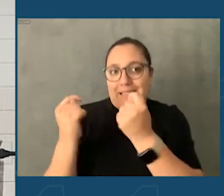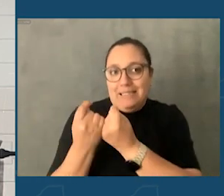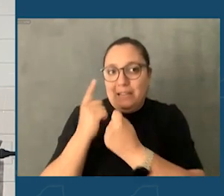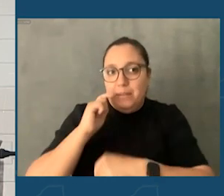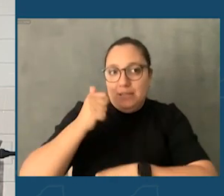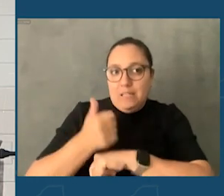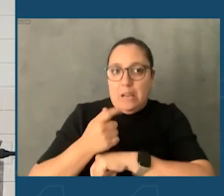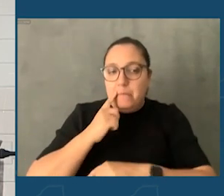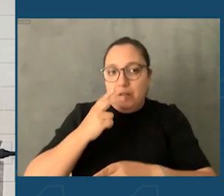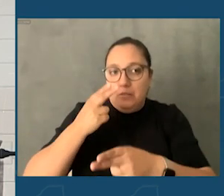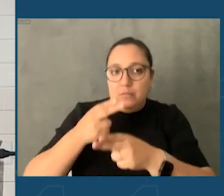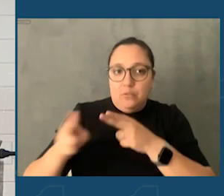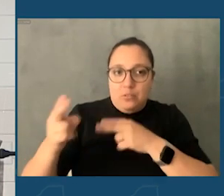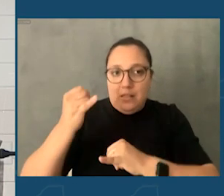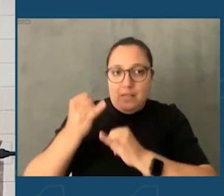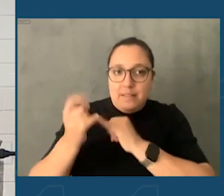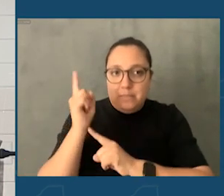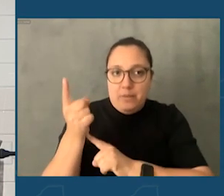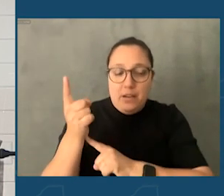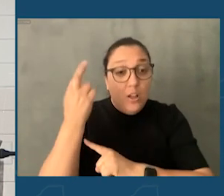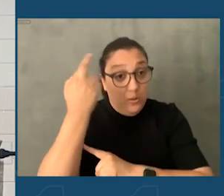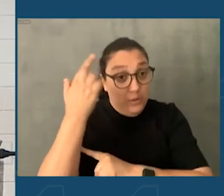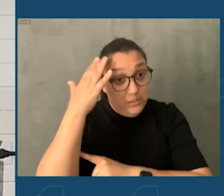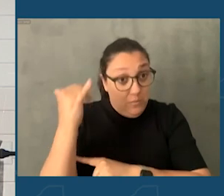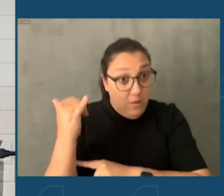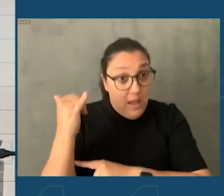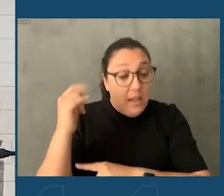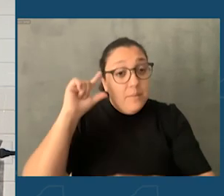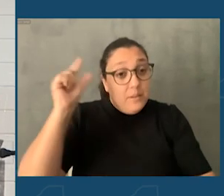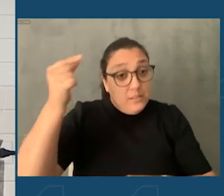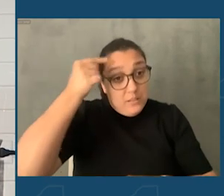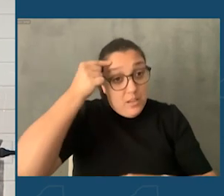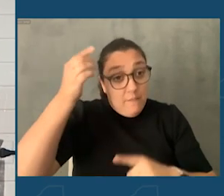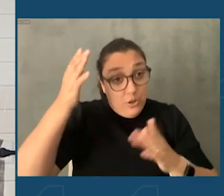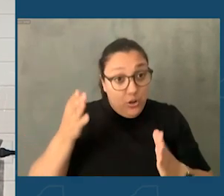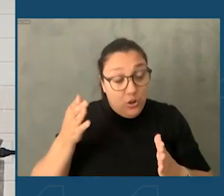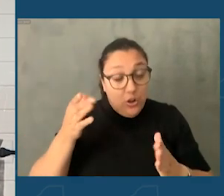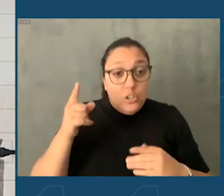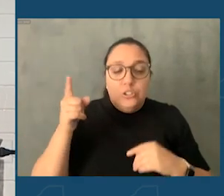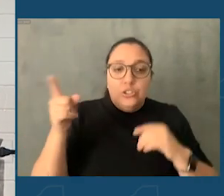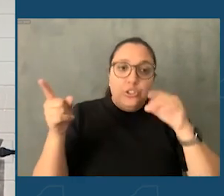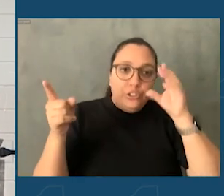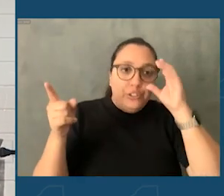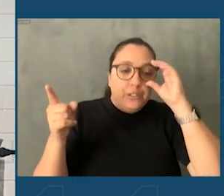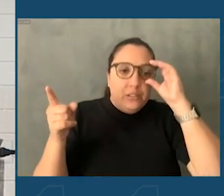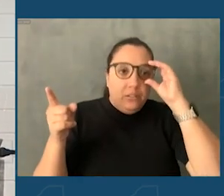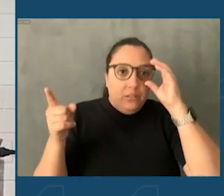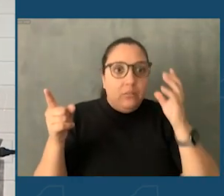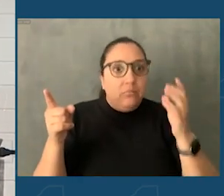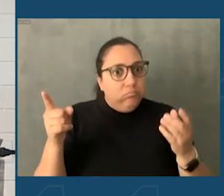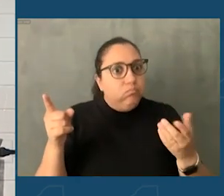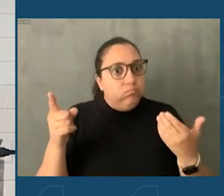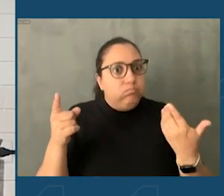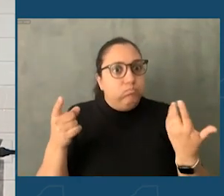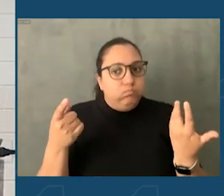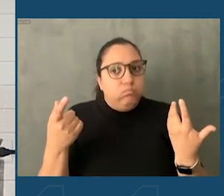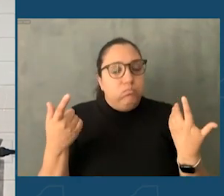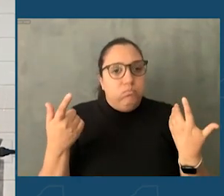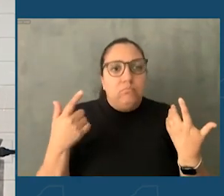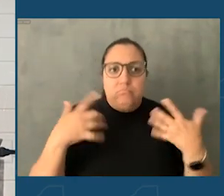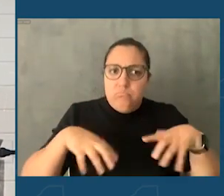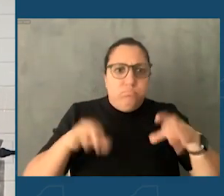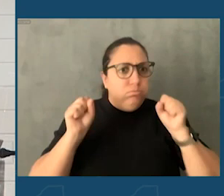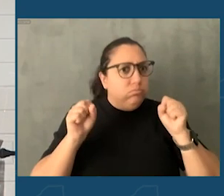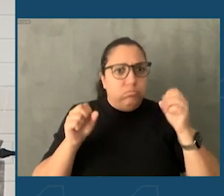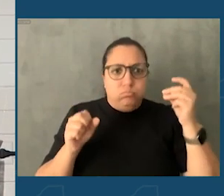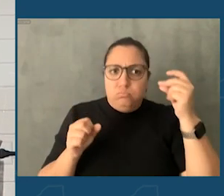reason we had such short notice is that Governor Hochul was able to take this initiative very, very quickly and